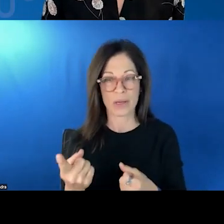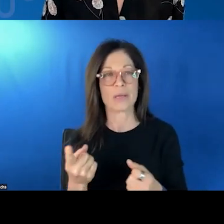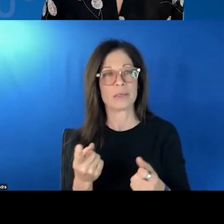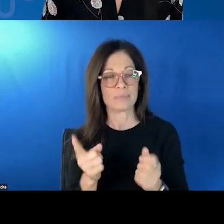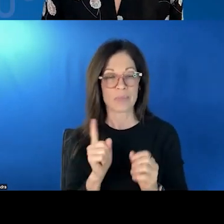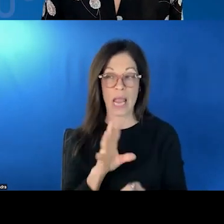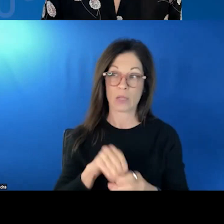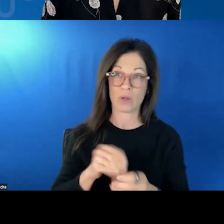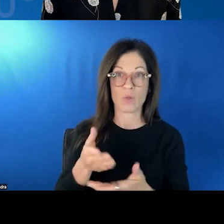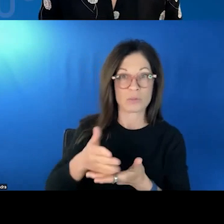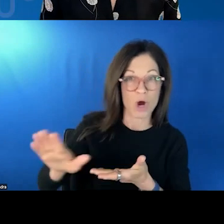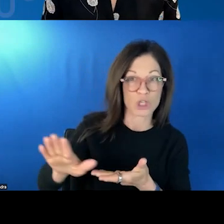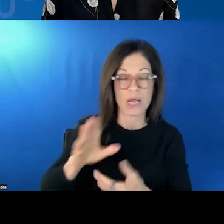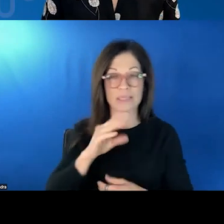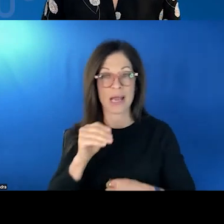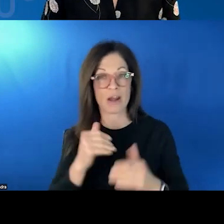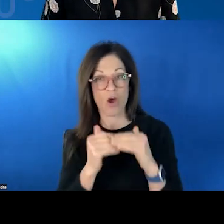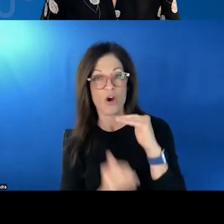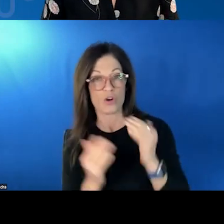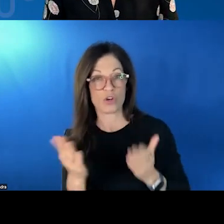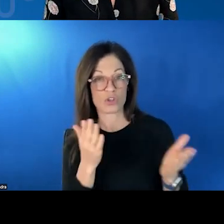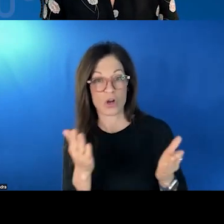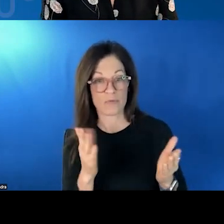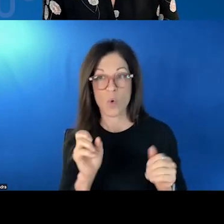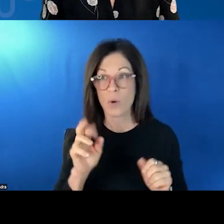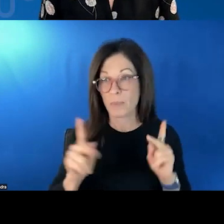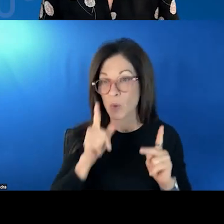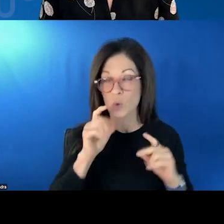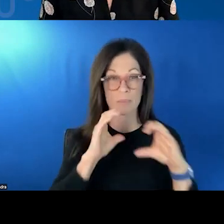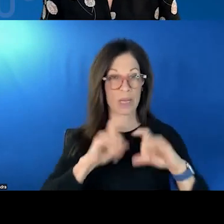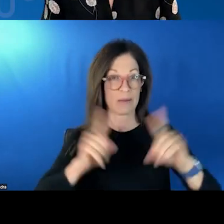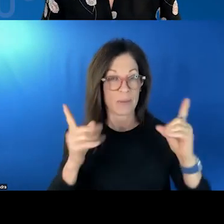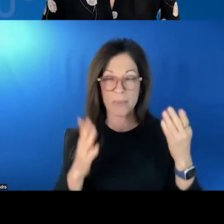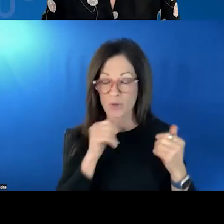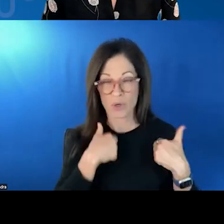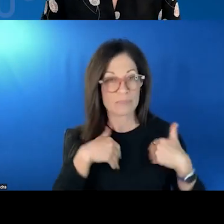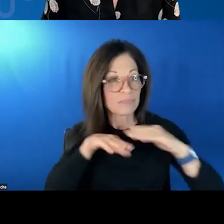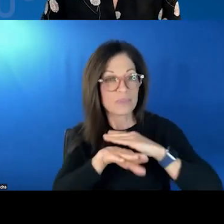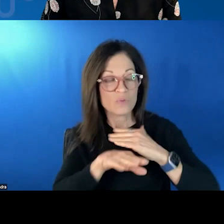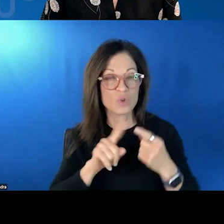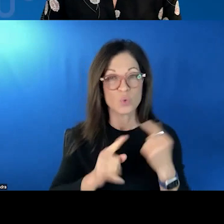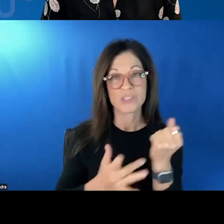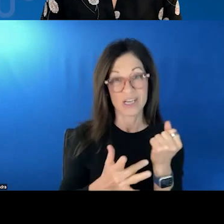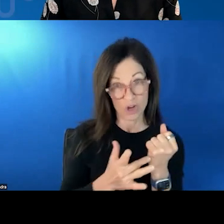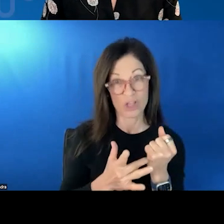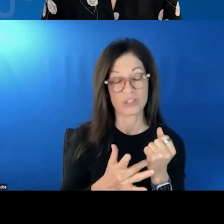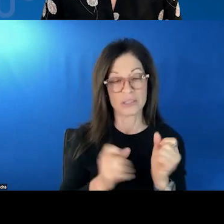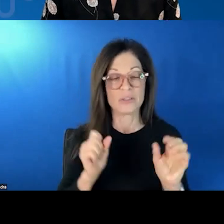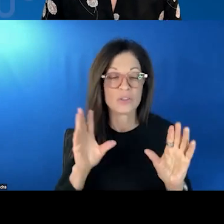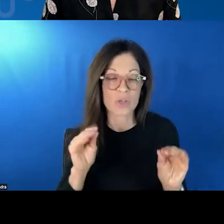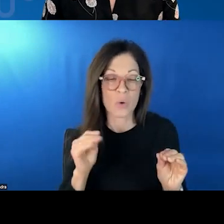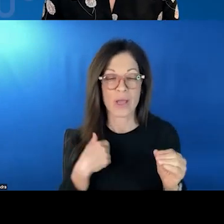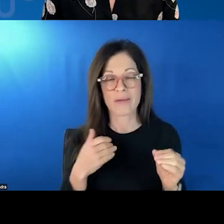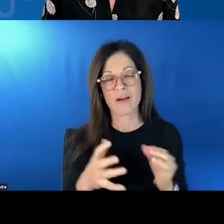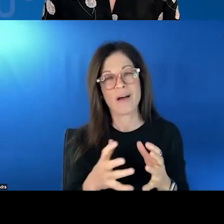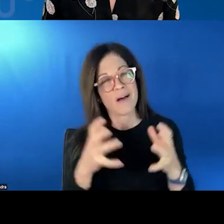and marginalized communities or individuals who communicate differently and may not have access to technology readily. So we've got a lot of